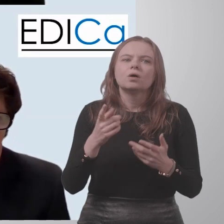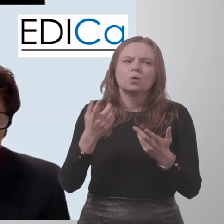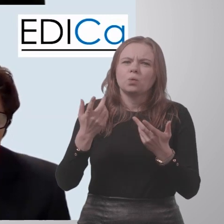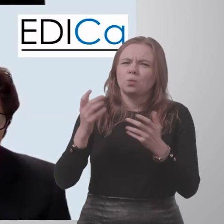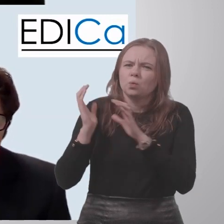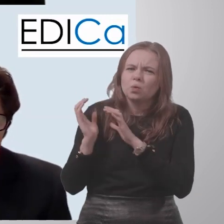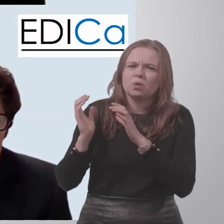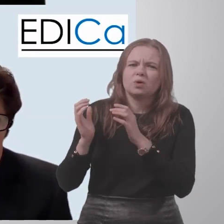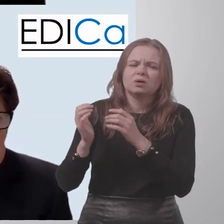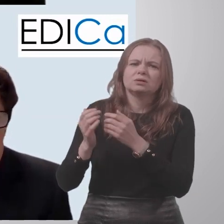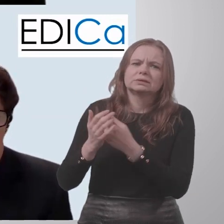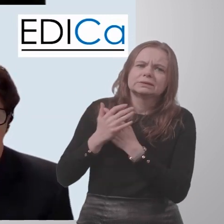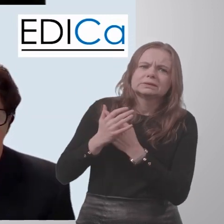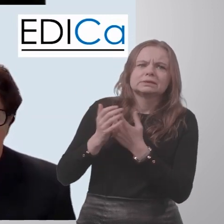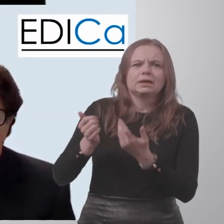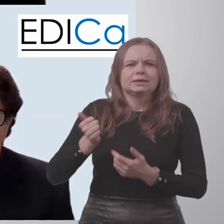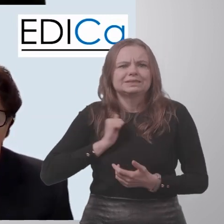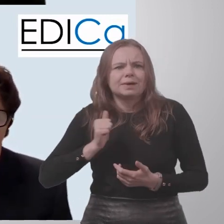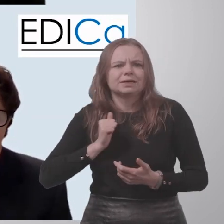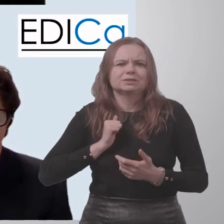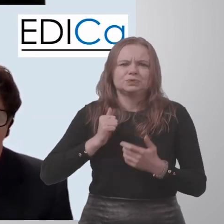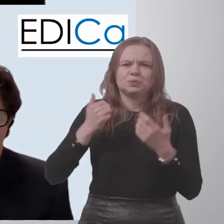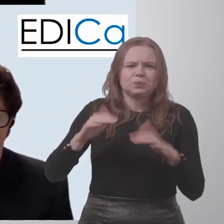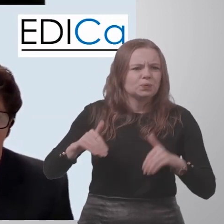expectations and a sense that